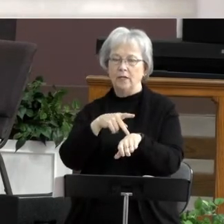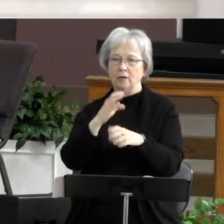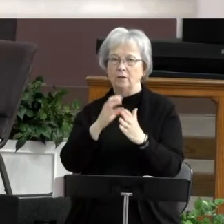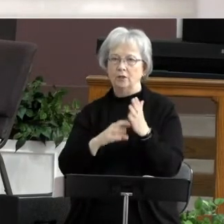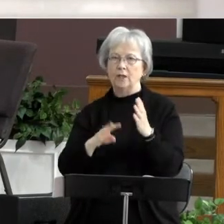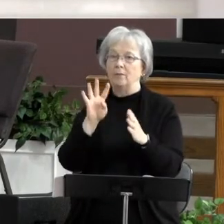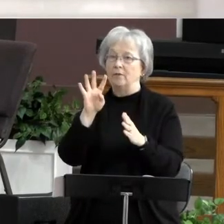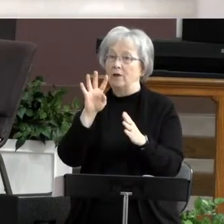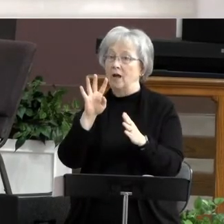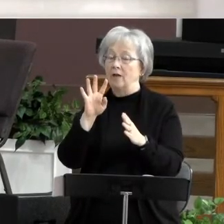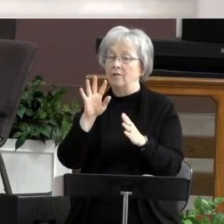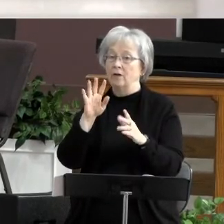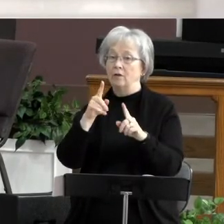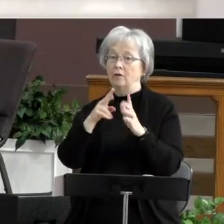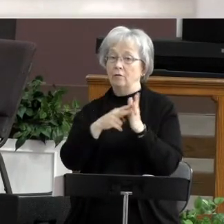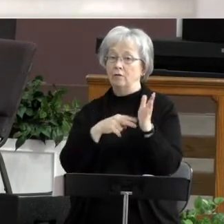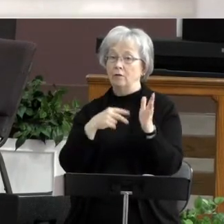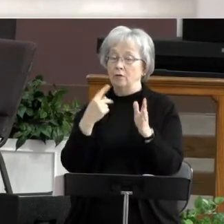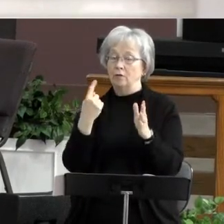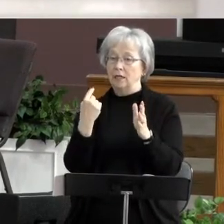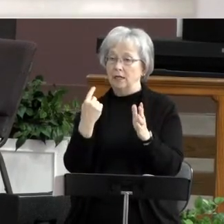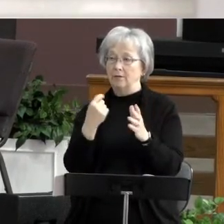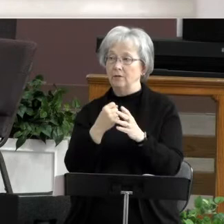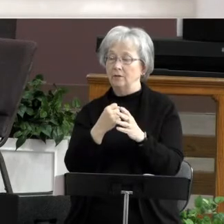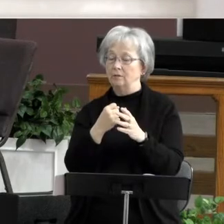11. Listen to the charge that he gives us.